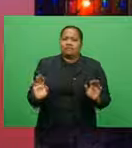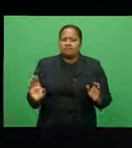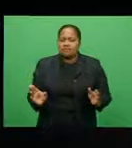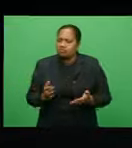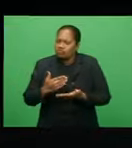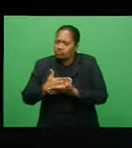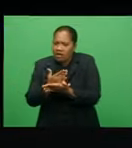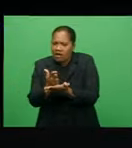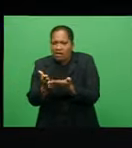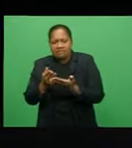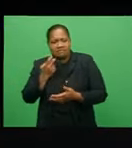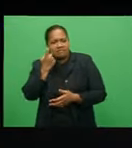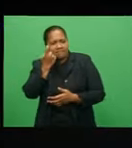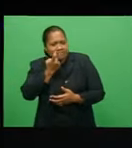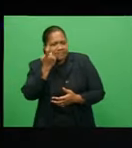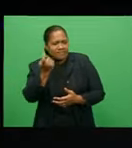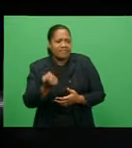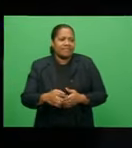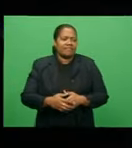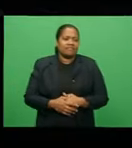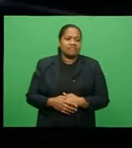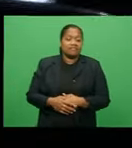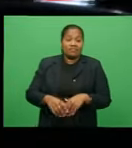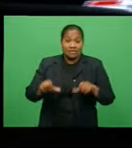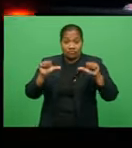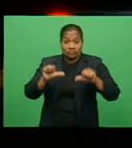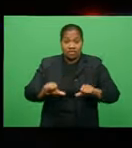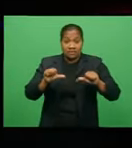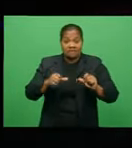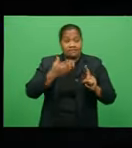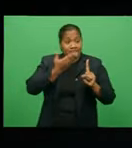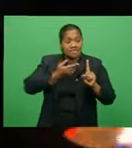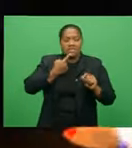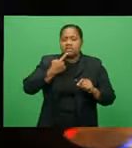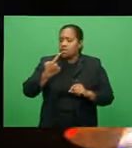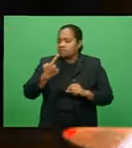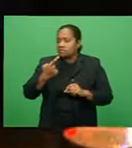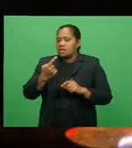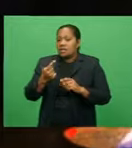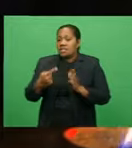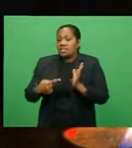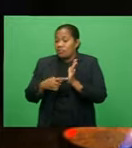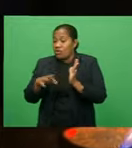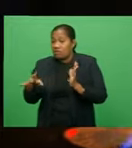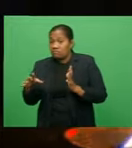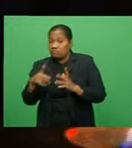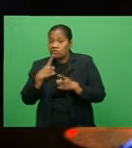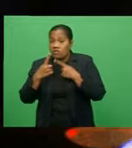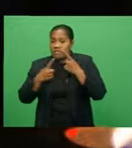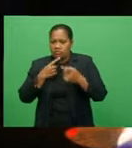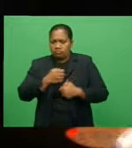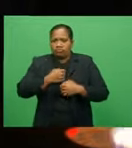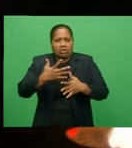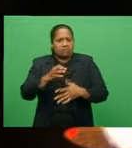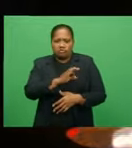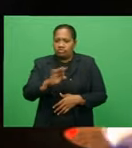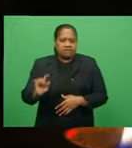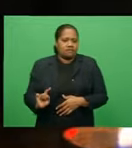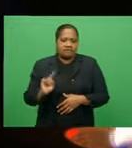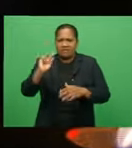care. TISI Sangam President Sadashivan Naika says Tambuya's comment is shocking, saying this was not the first time the Festival of